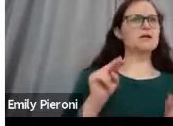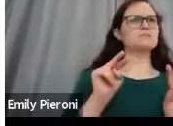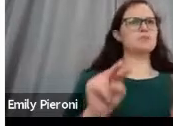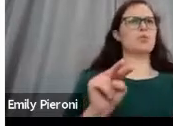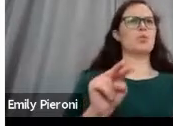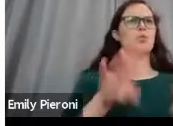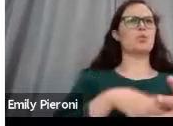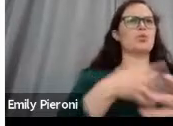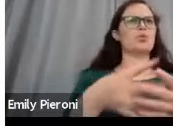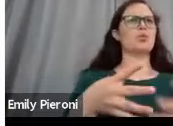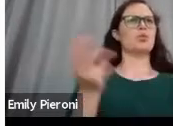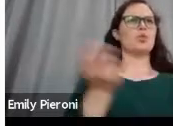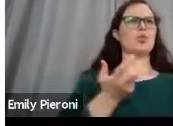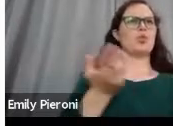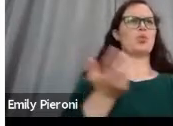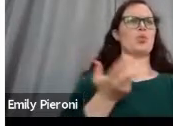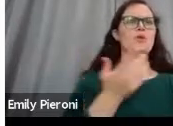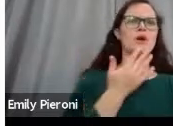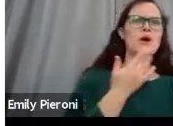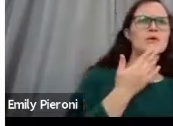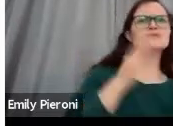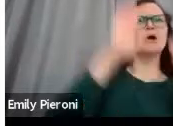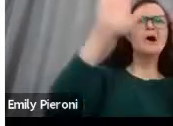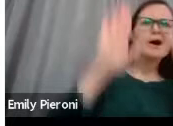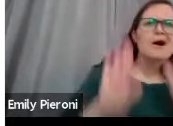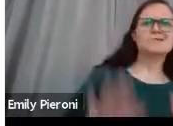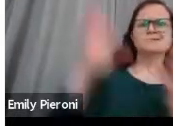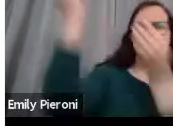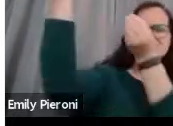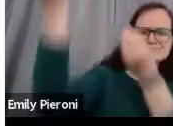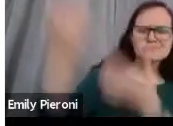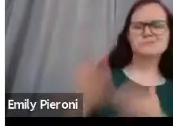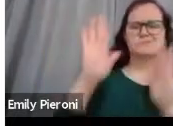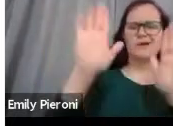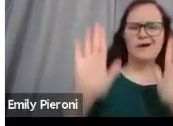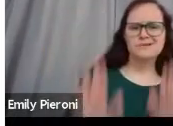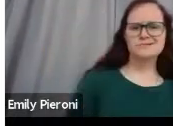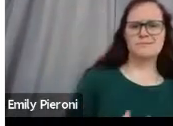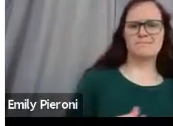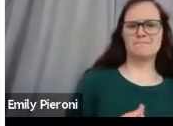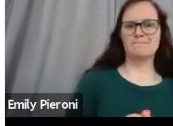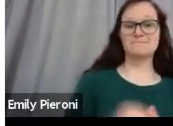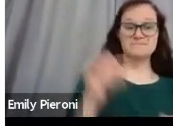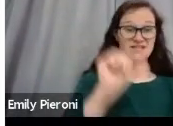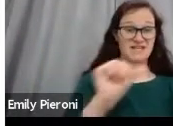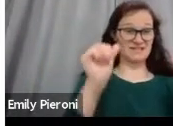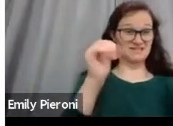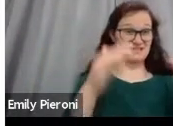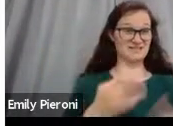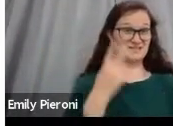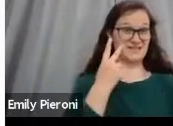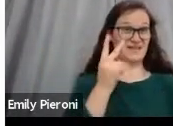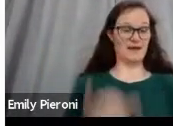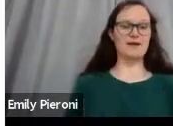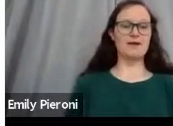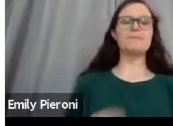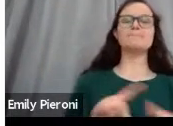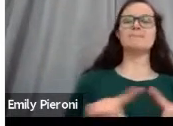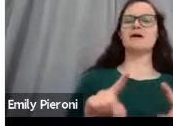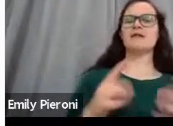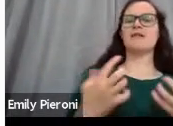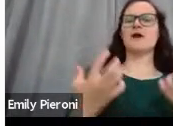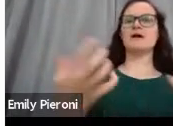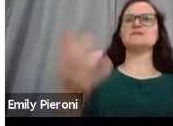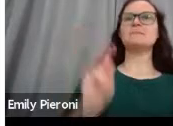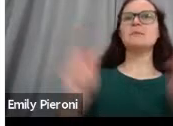really cool. Great colors, look at all this information. So this is what scientists see. And this is what audiences